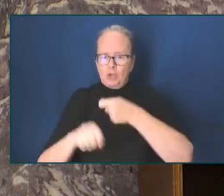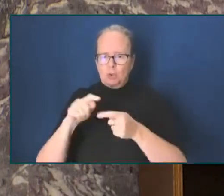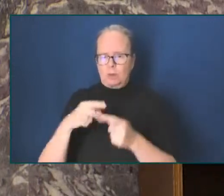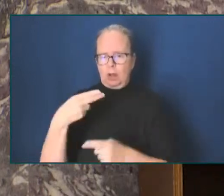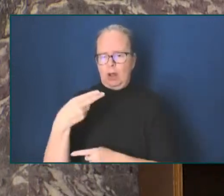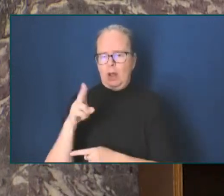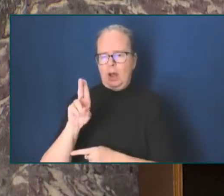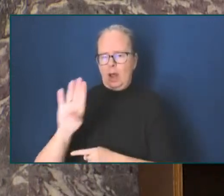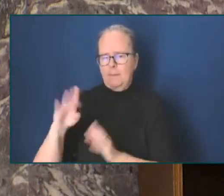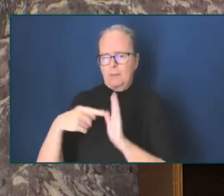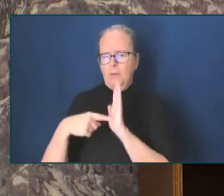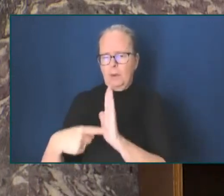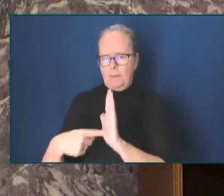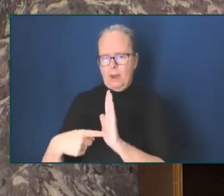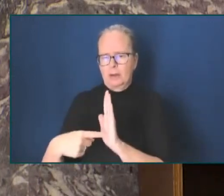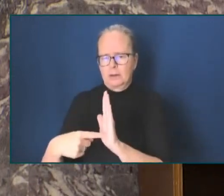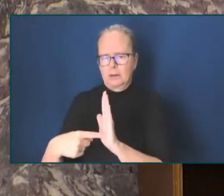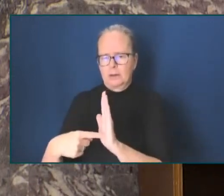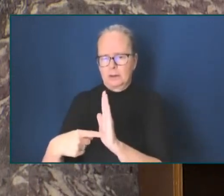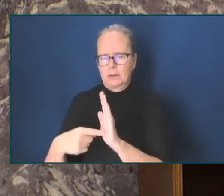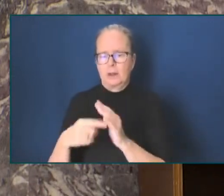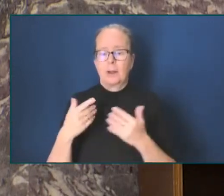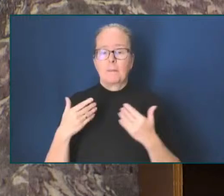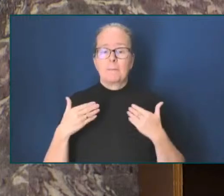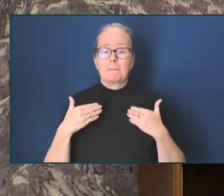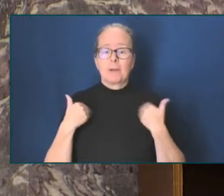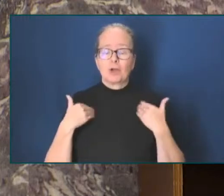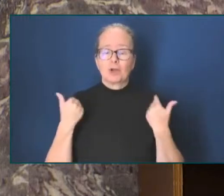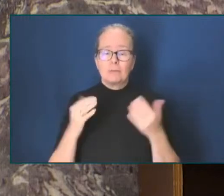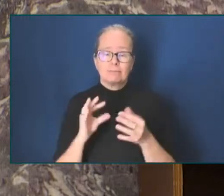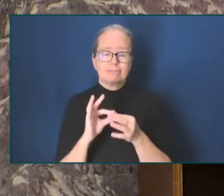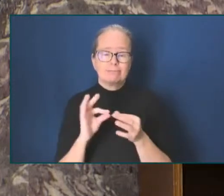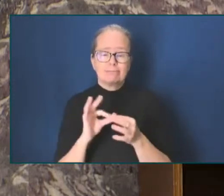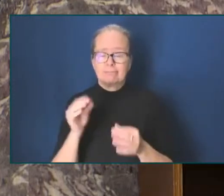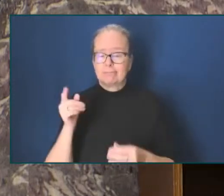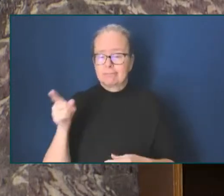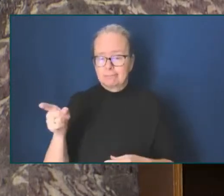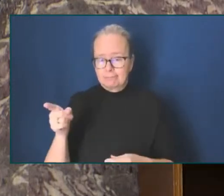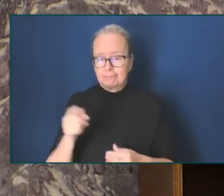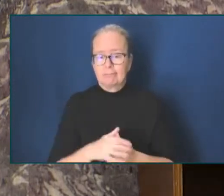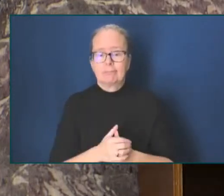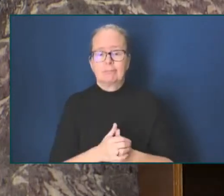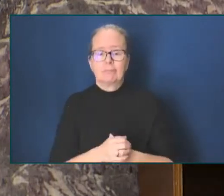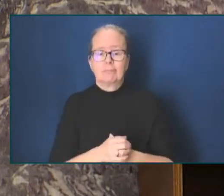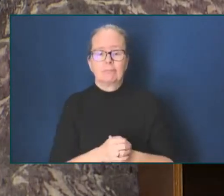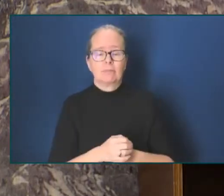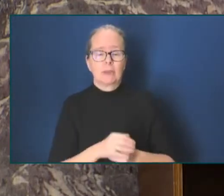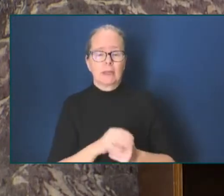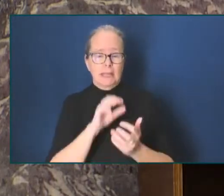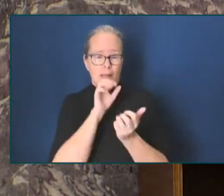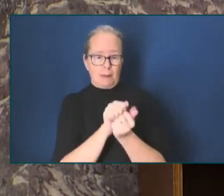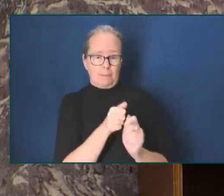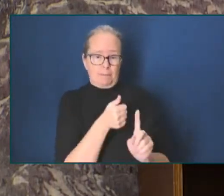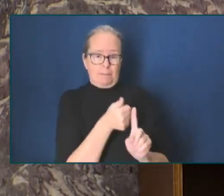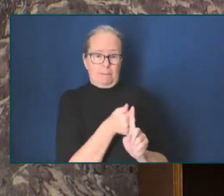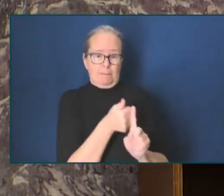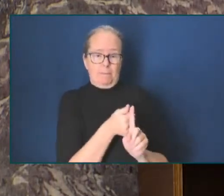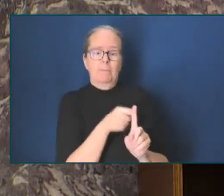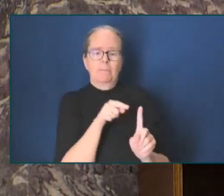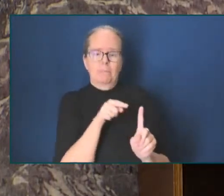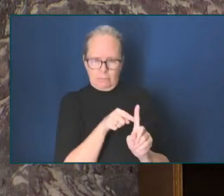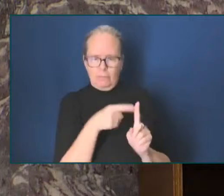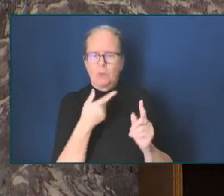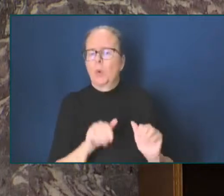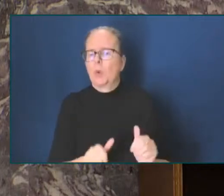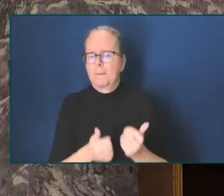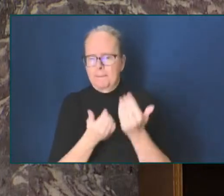of this very legislative assembly that made the recommendation that we need to move towards a need-based system," unquote. Mr. Speaker,